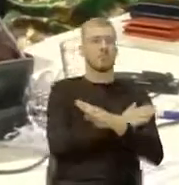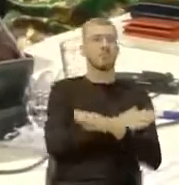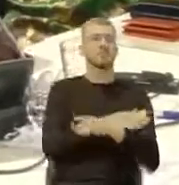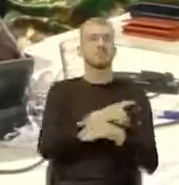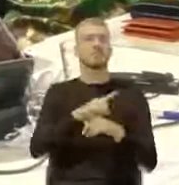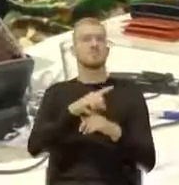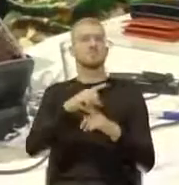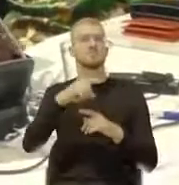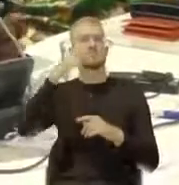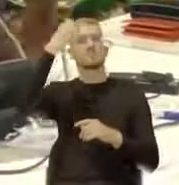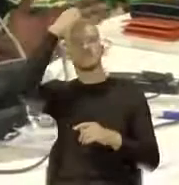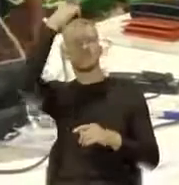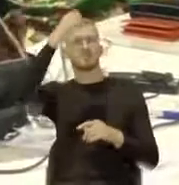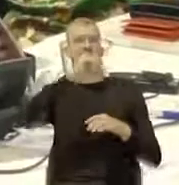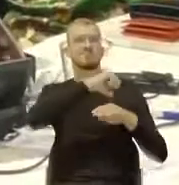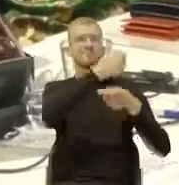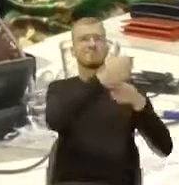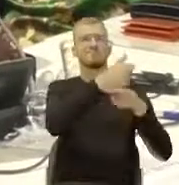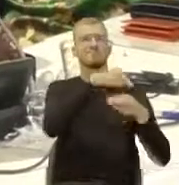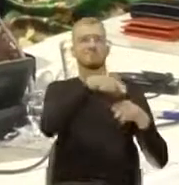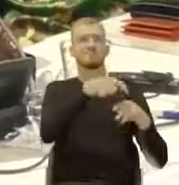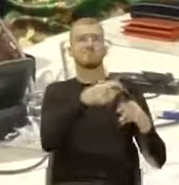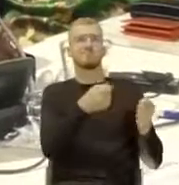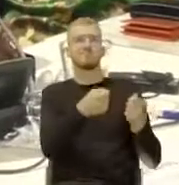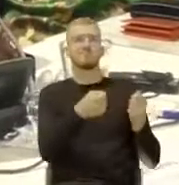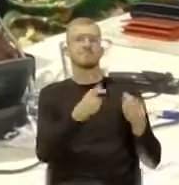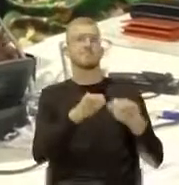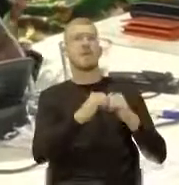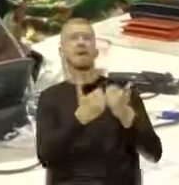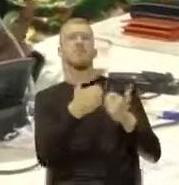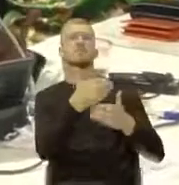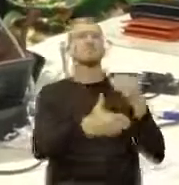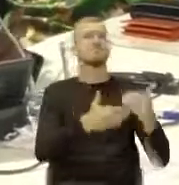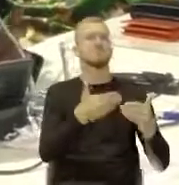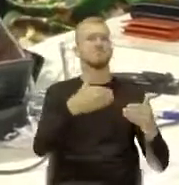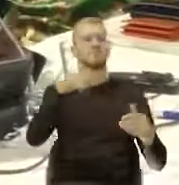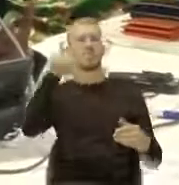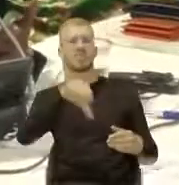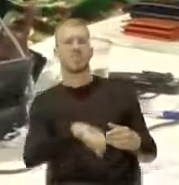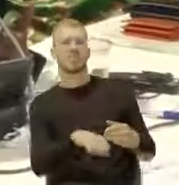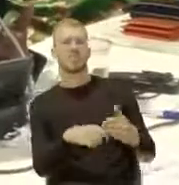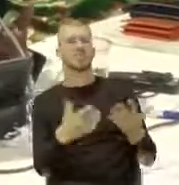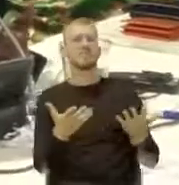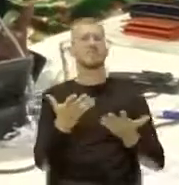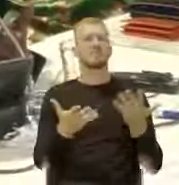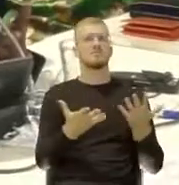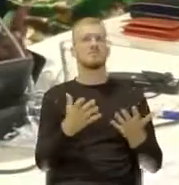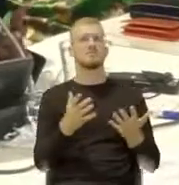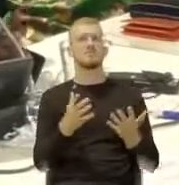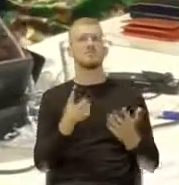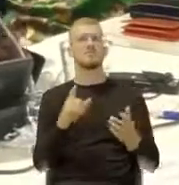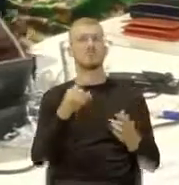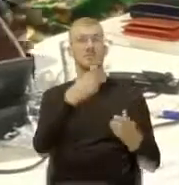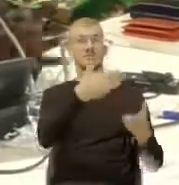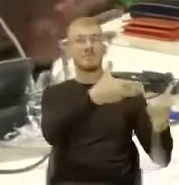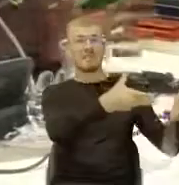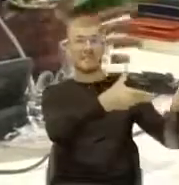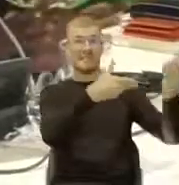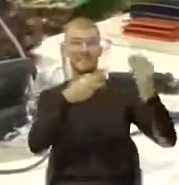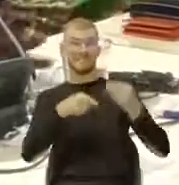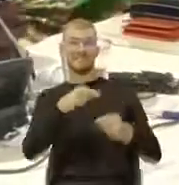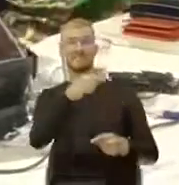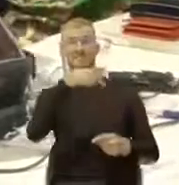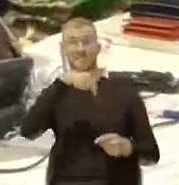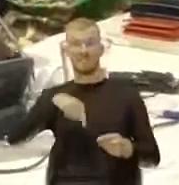And since then, when the mayor of Paris invited local mayors to meet in Paris on a side